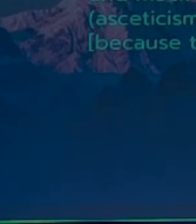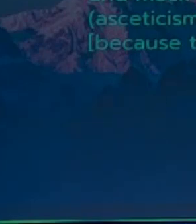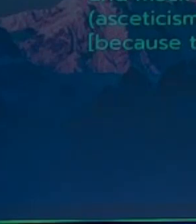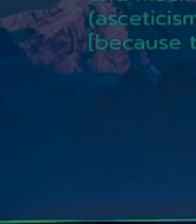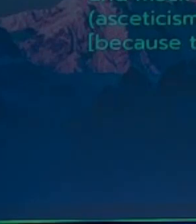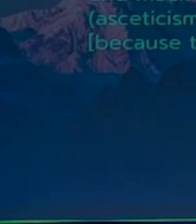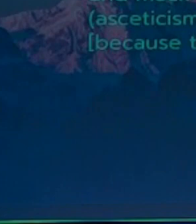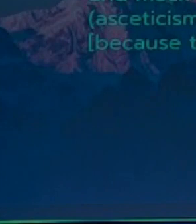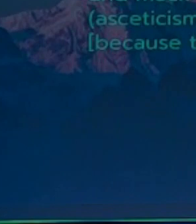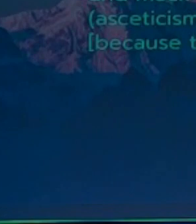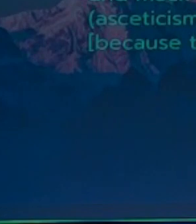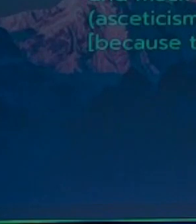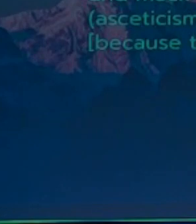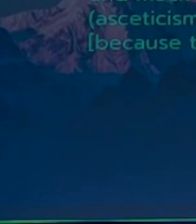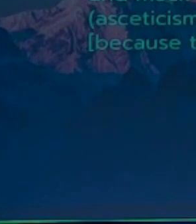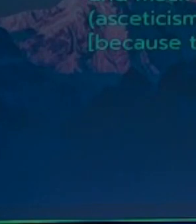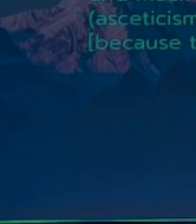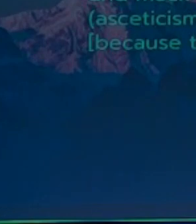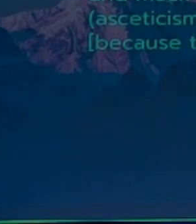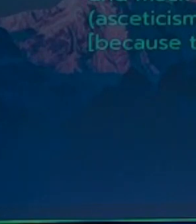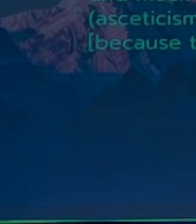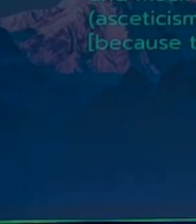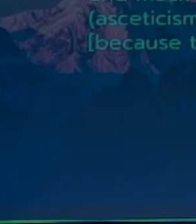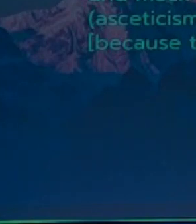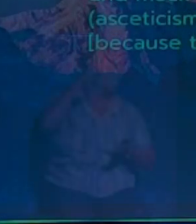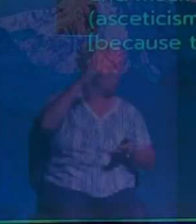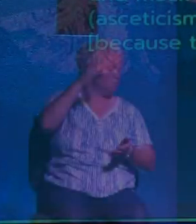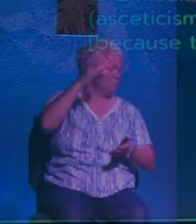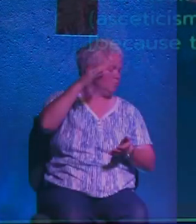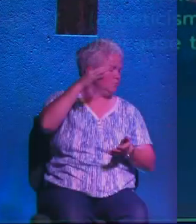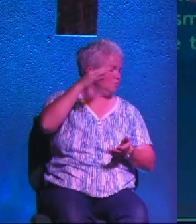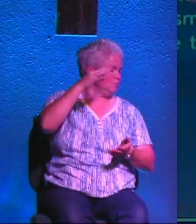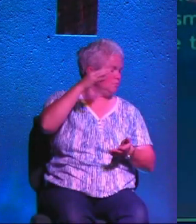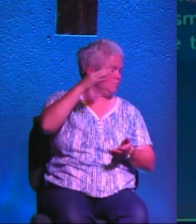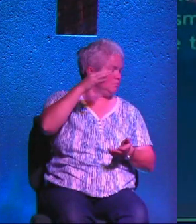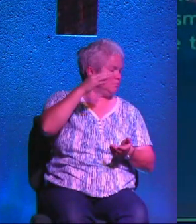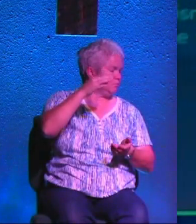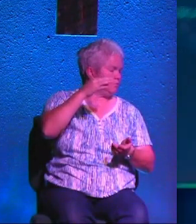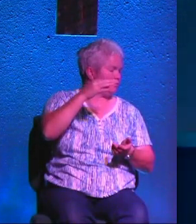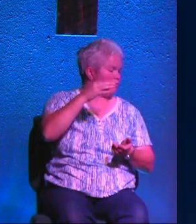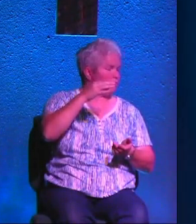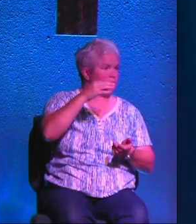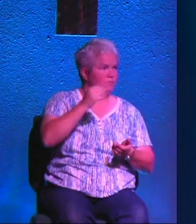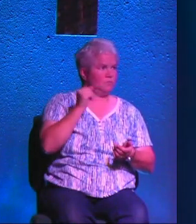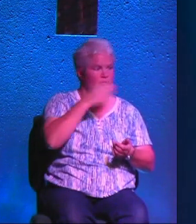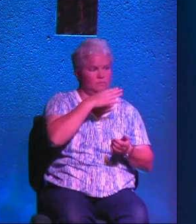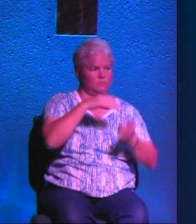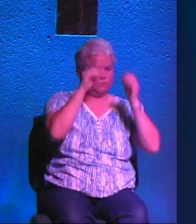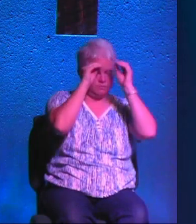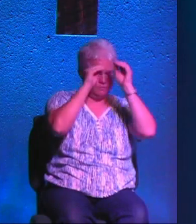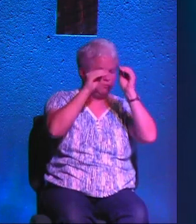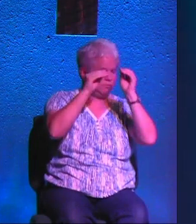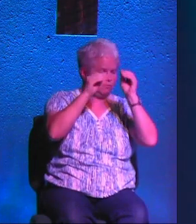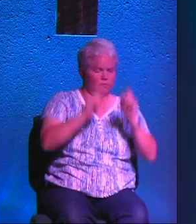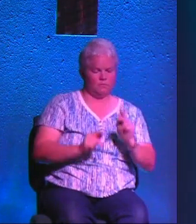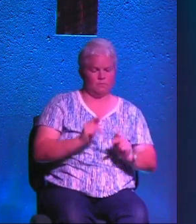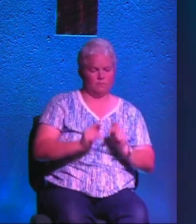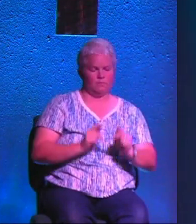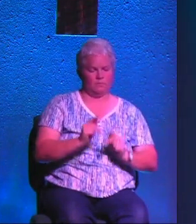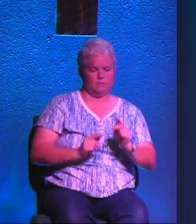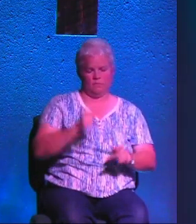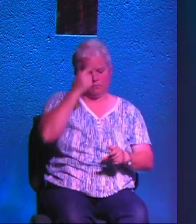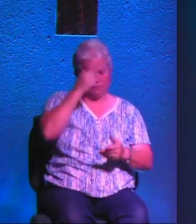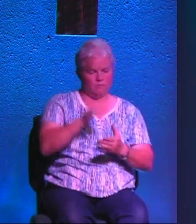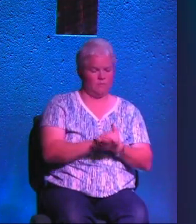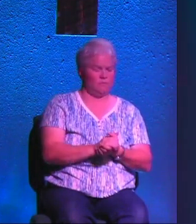bigger spiritual revelation, you got to ascribe to these things. That's what the false teachers want the people to